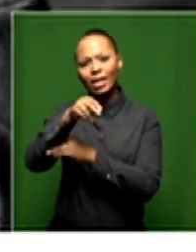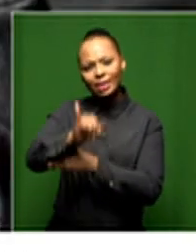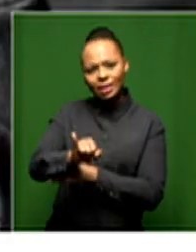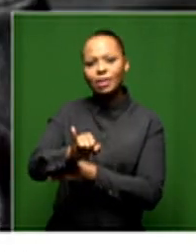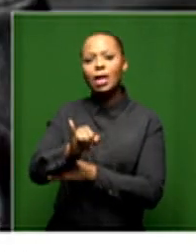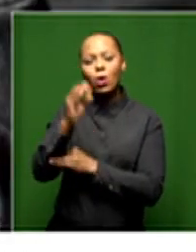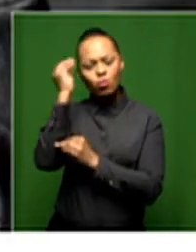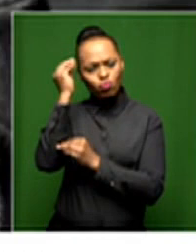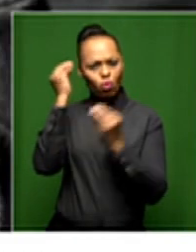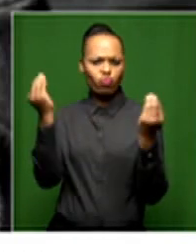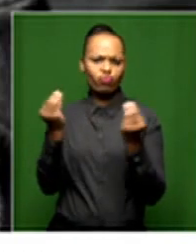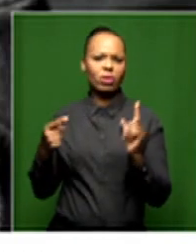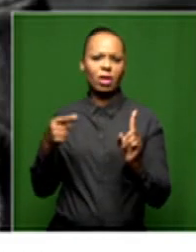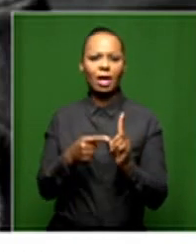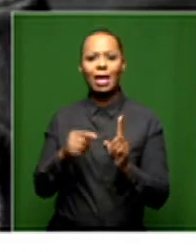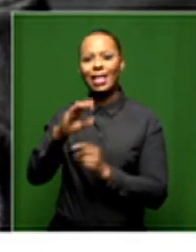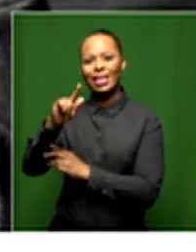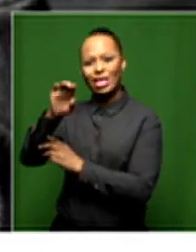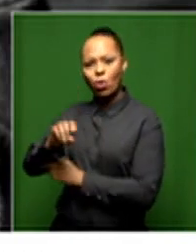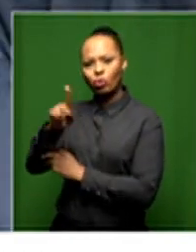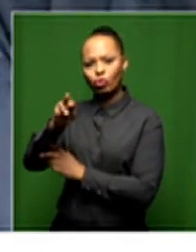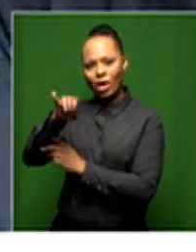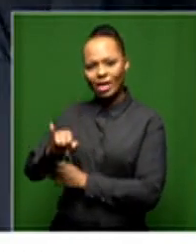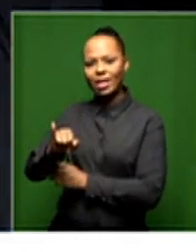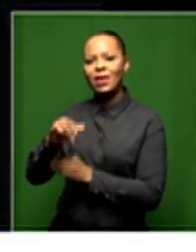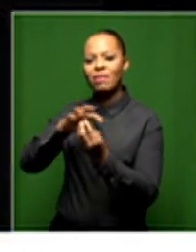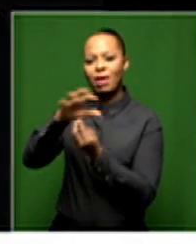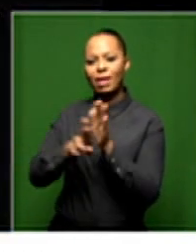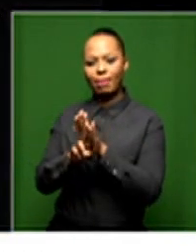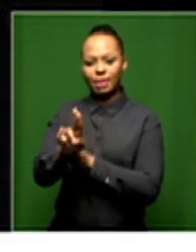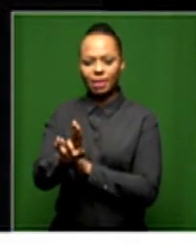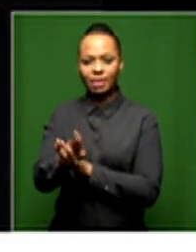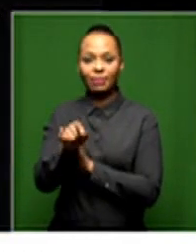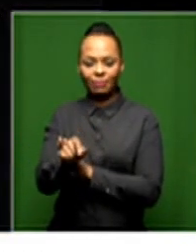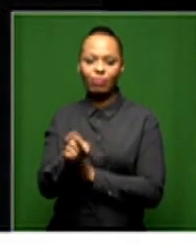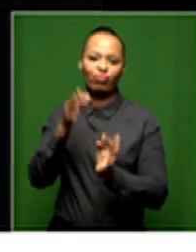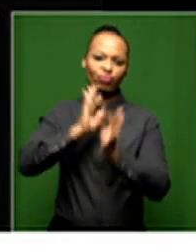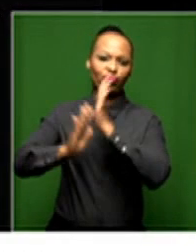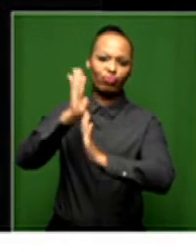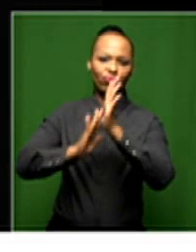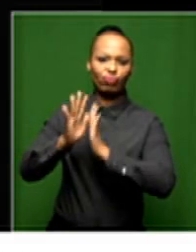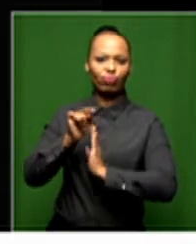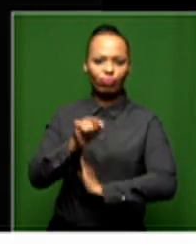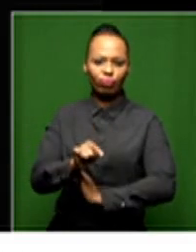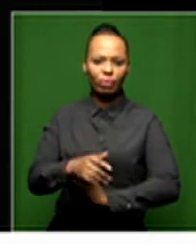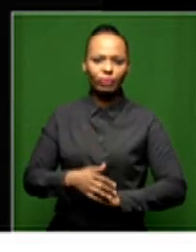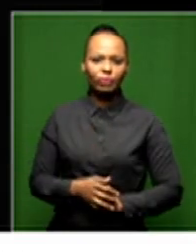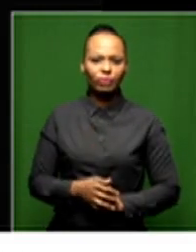known, is Cleo Zwane, who is the family representative. Cleo, a very good morning to you. Thanks for joining us and a warm welcome to Morning